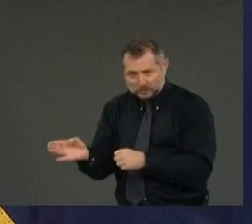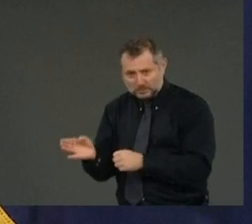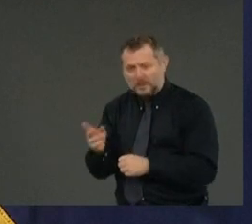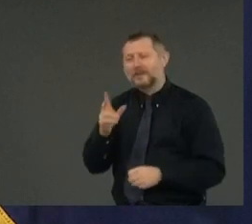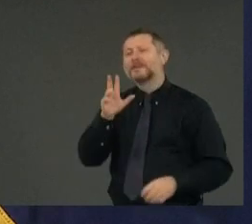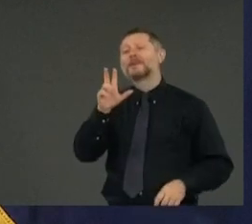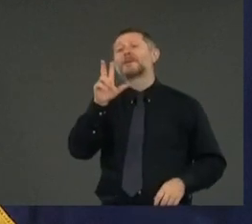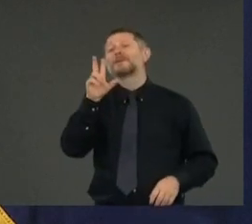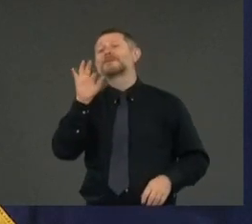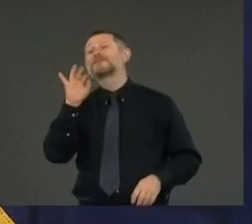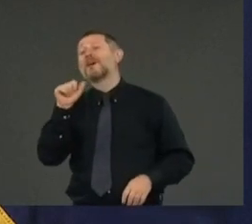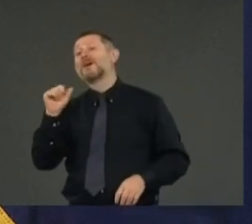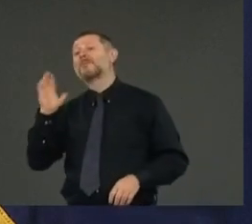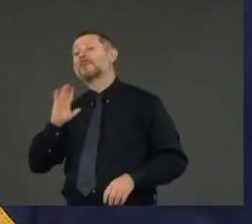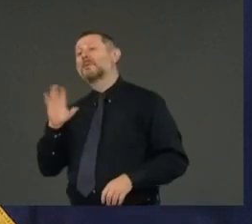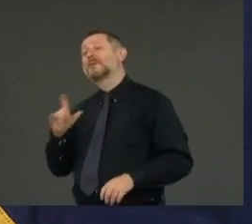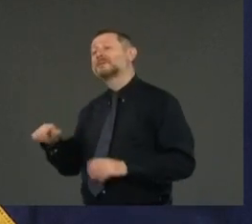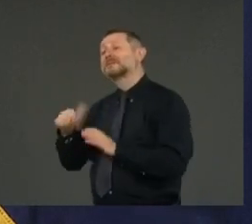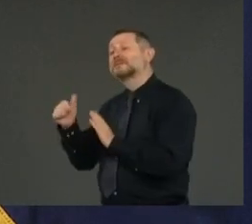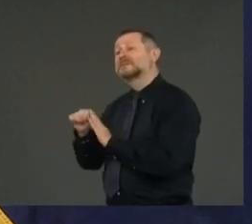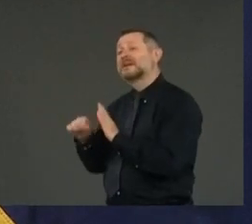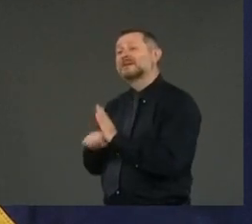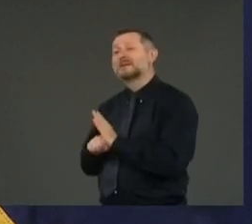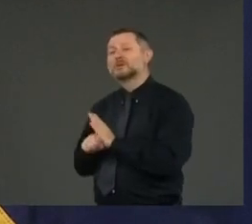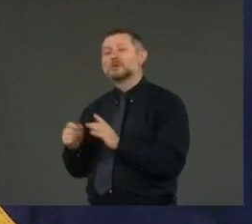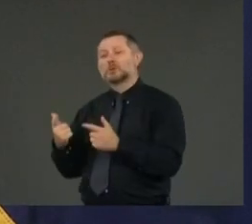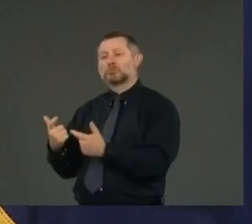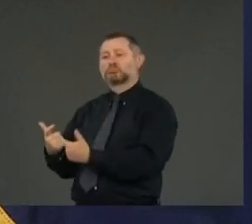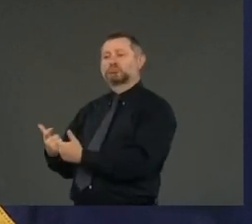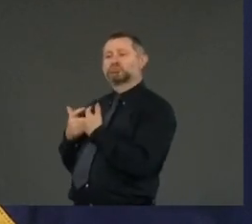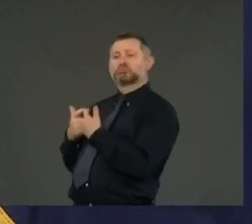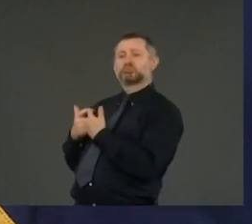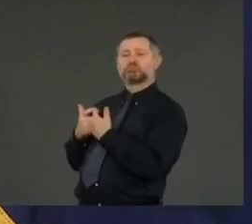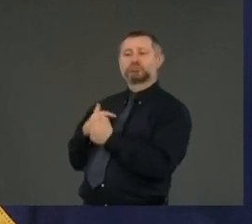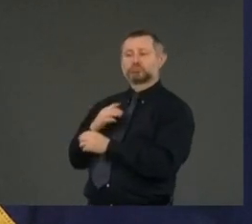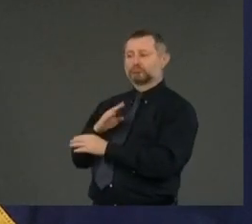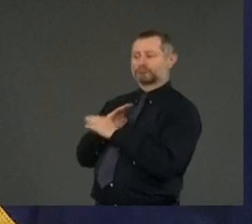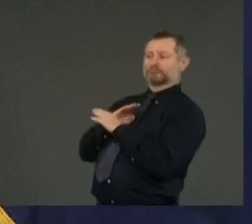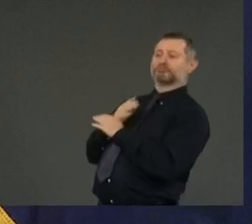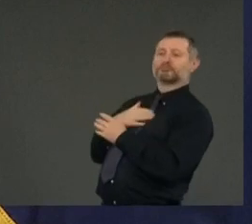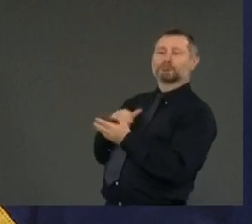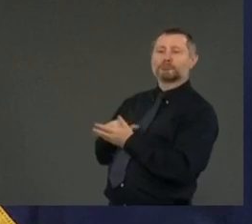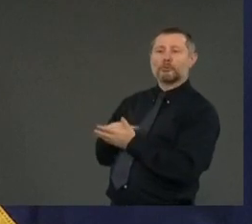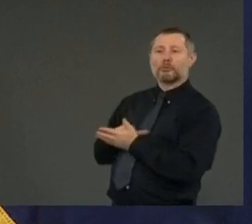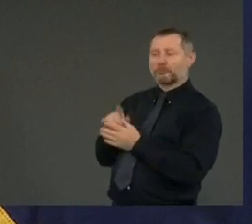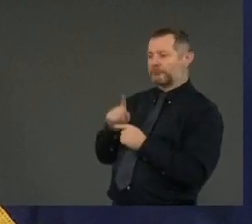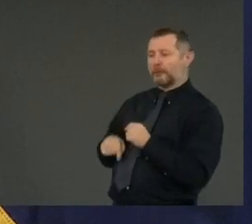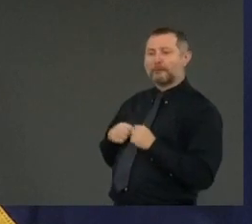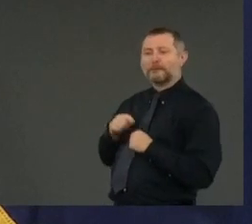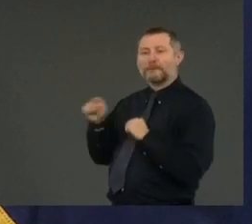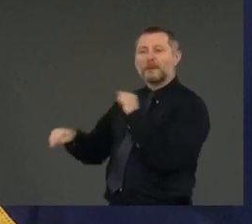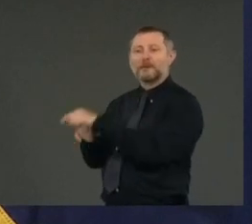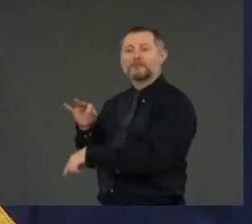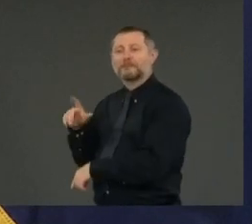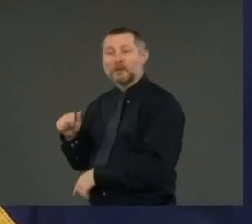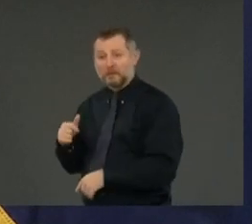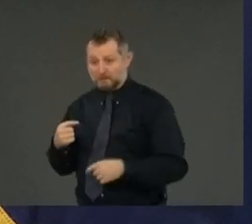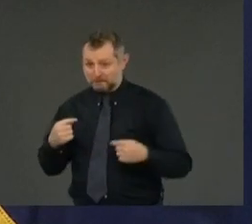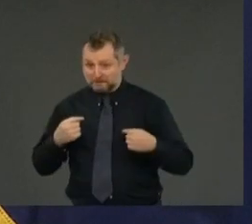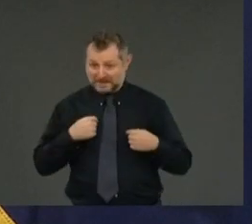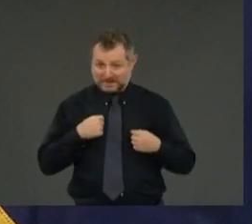Florida and other states imposed a quarantine on New Yorkers. If you went